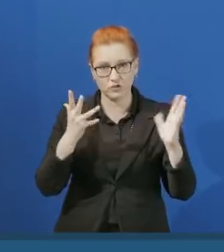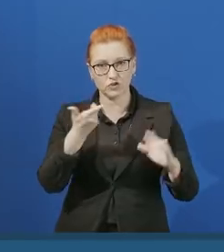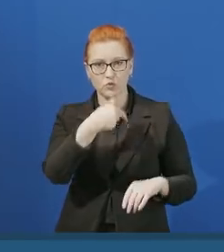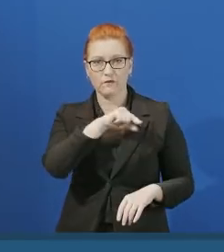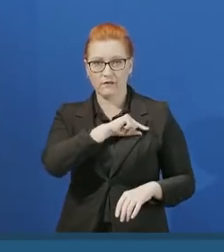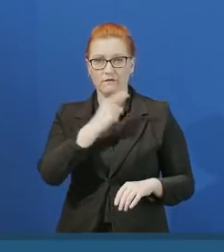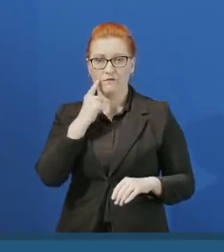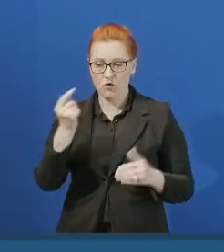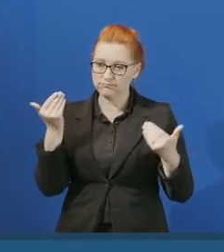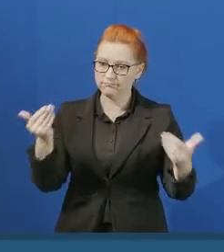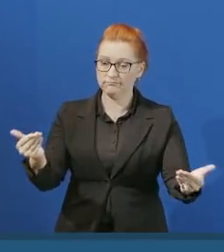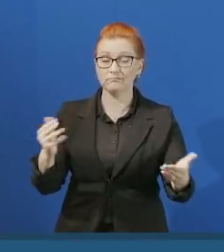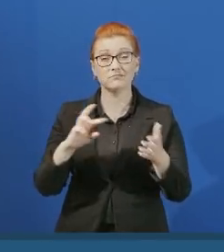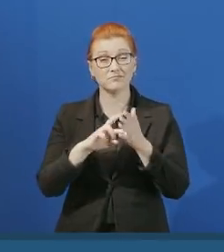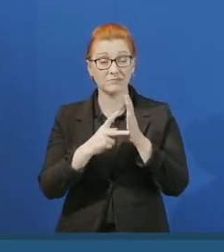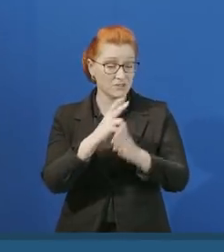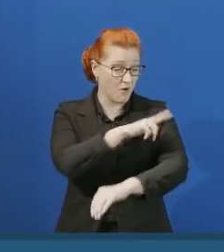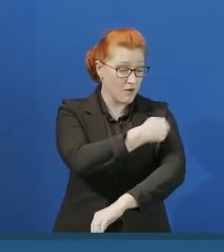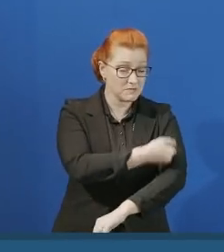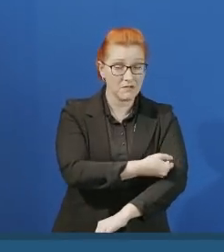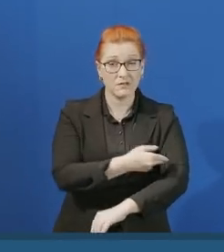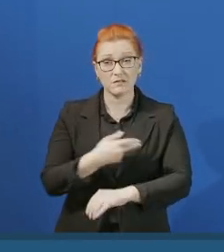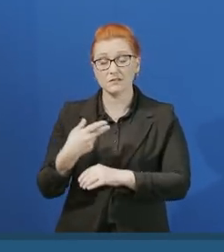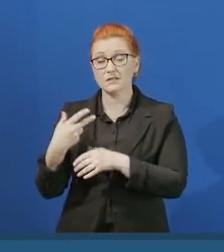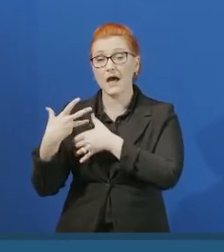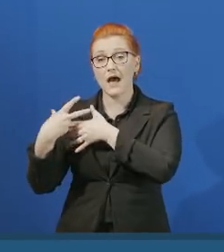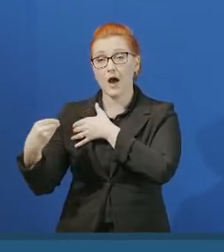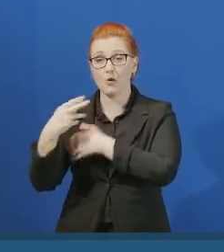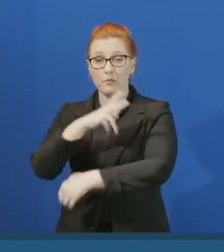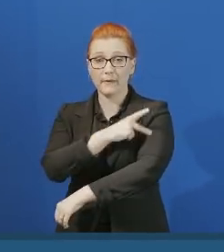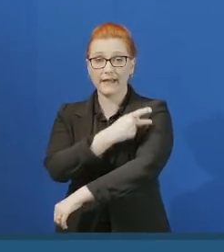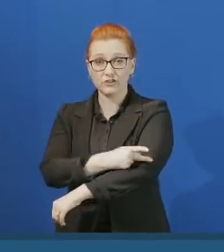outpatient surgical centers, physicians, and dentists.